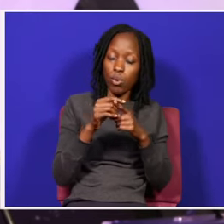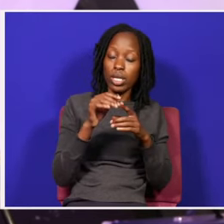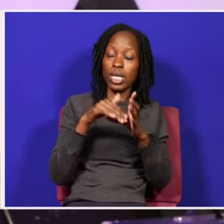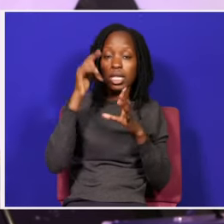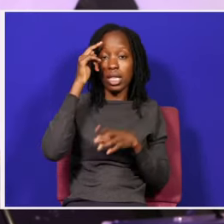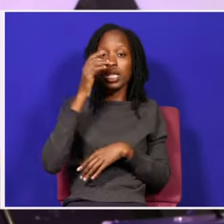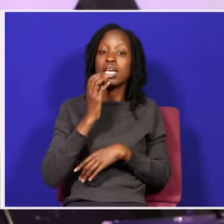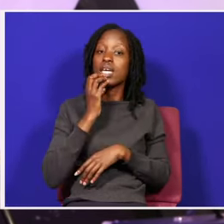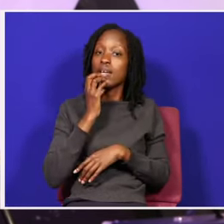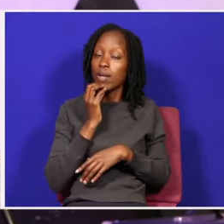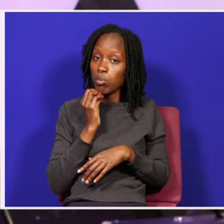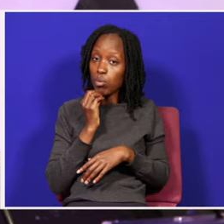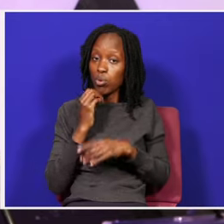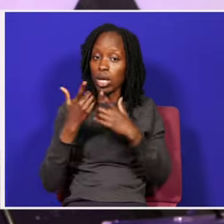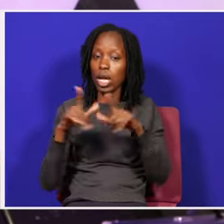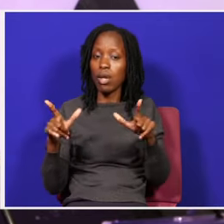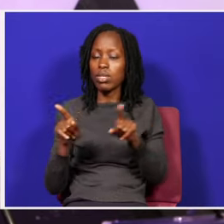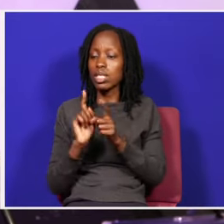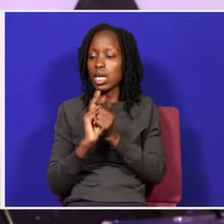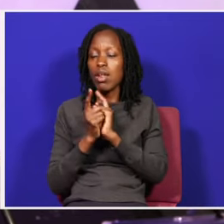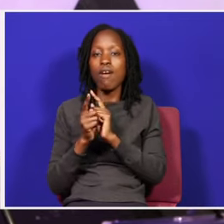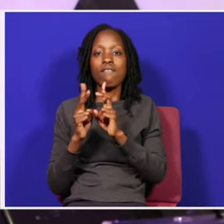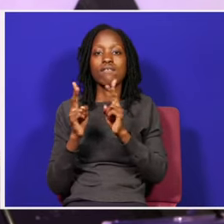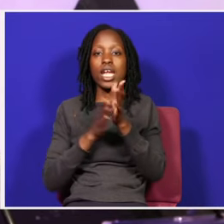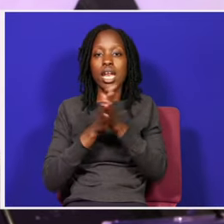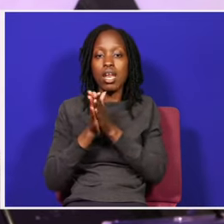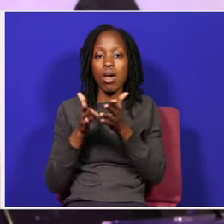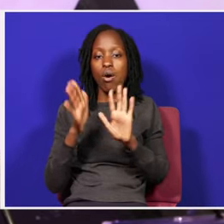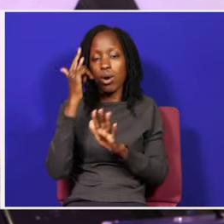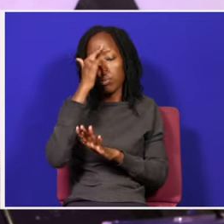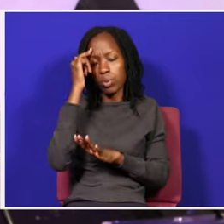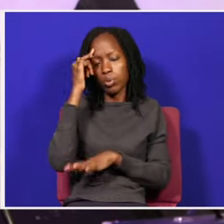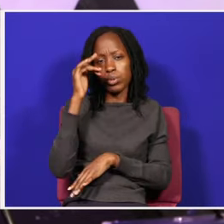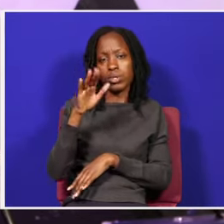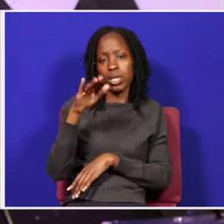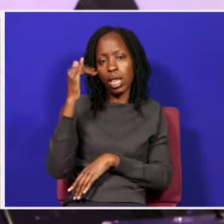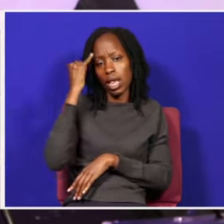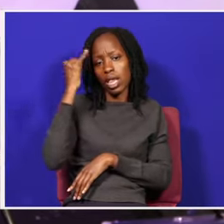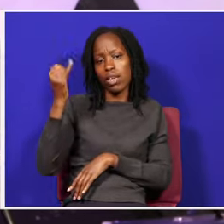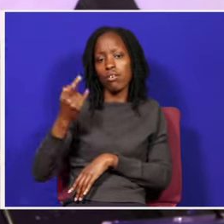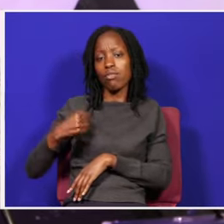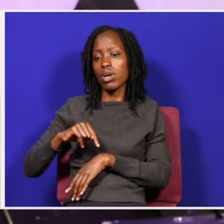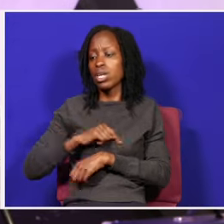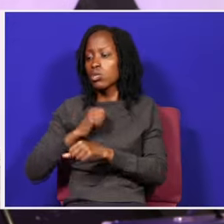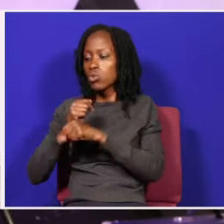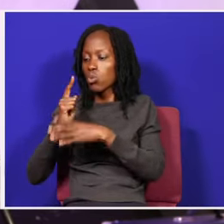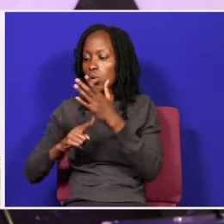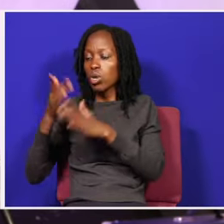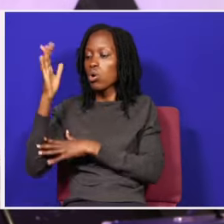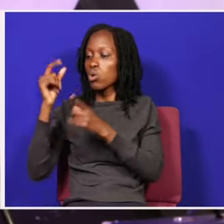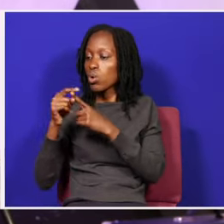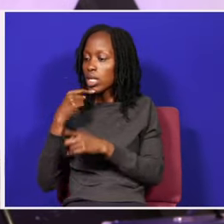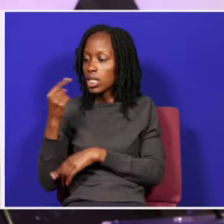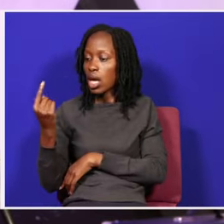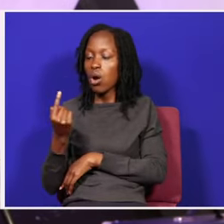original Hebrew, is translated in a very interesting way, because the idea is not just for us to do what the Word of God says, which